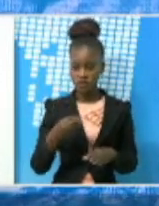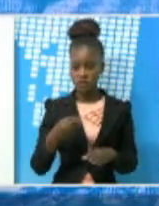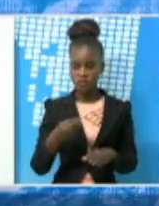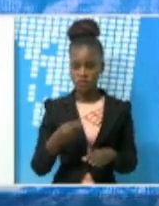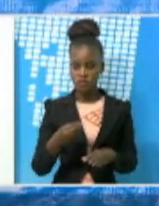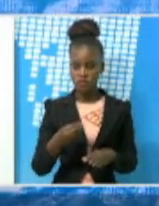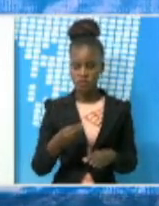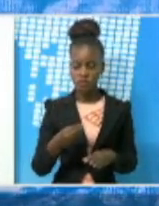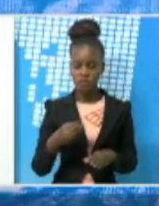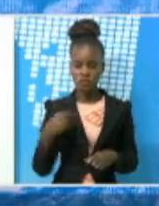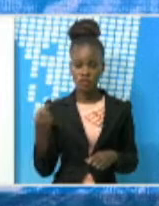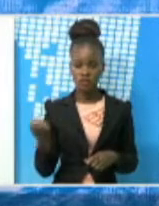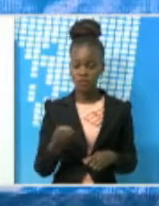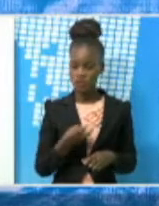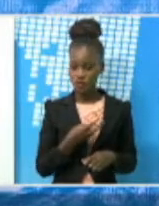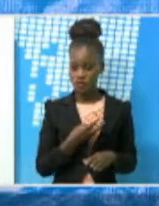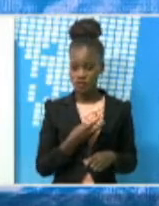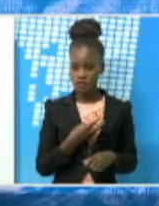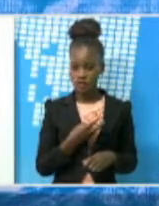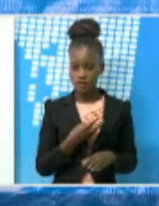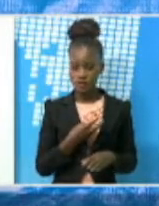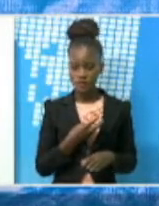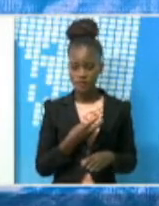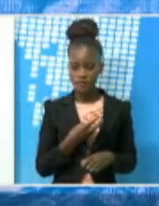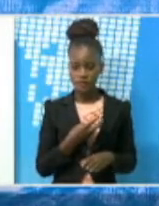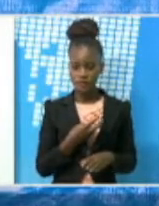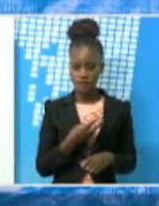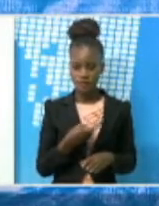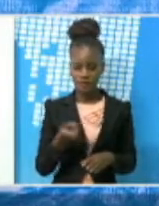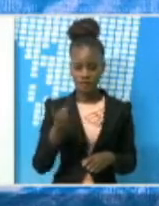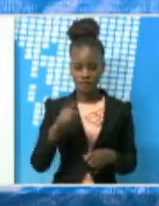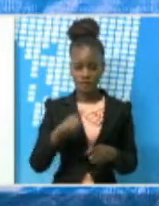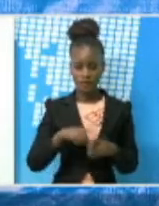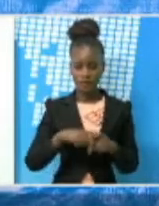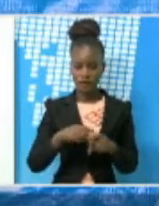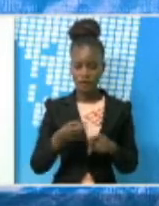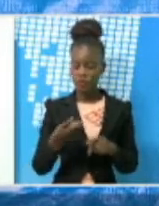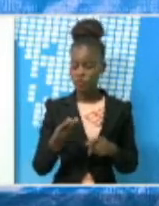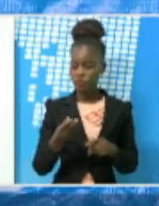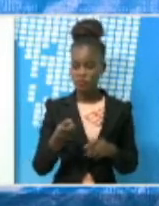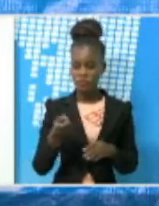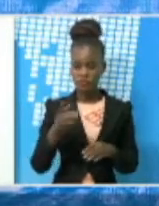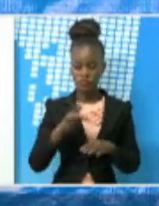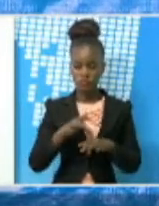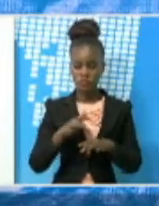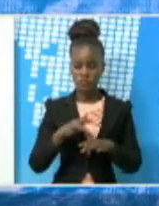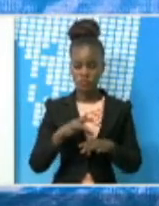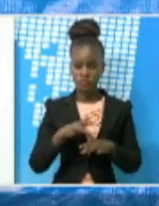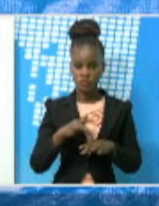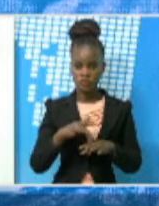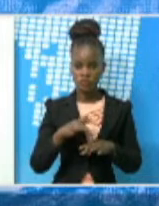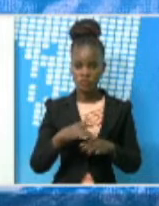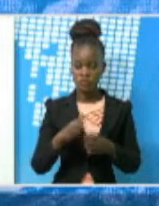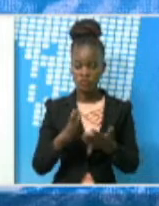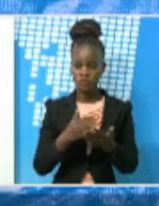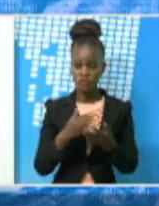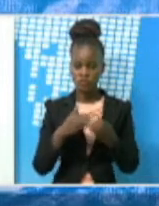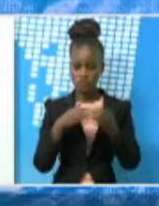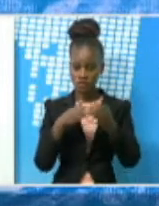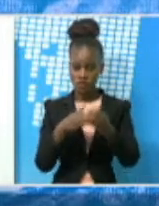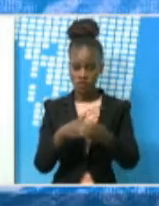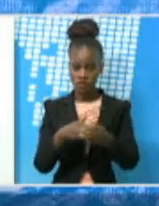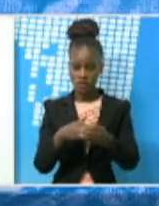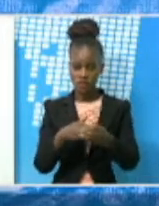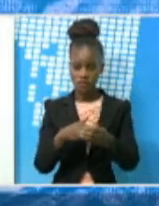we also did resolve that we're going to get for them additional money such that their share